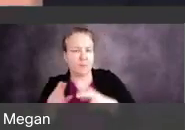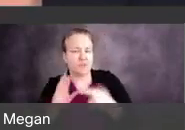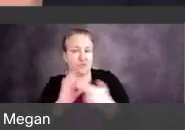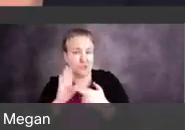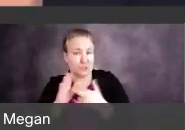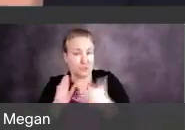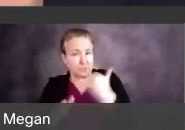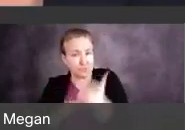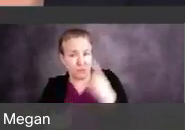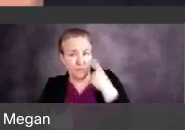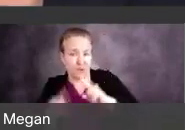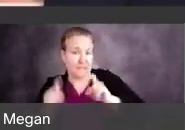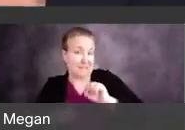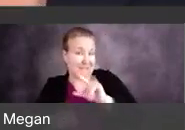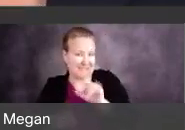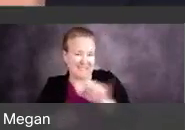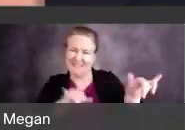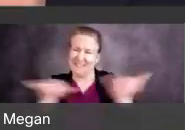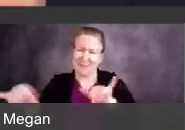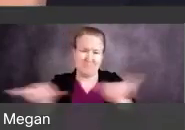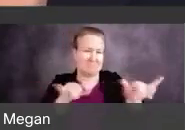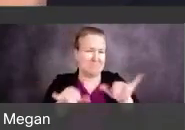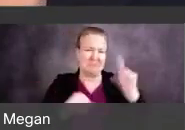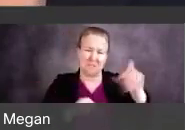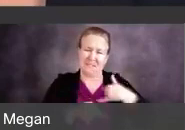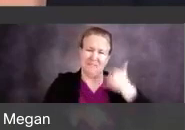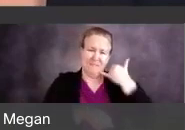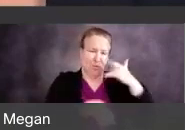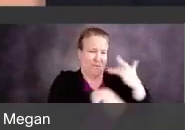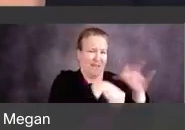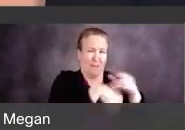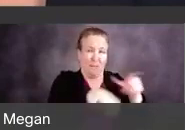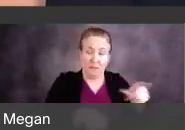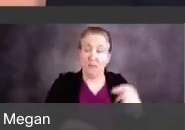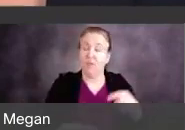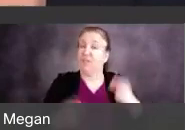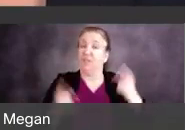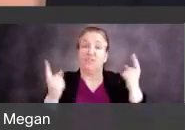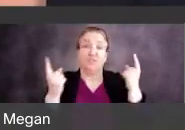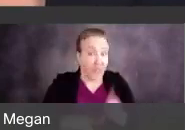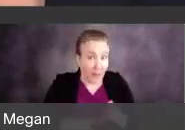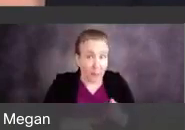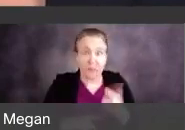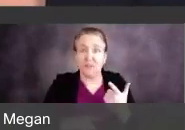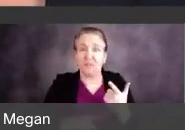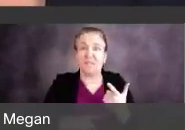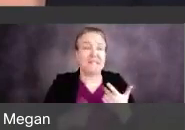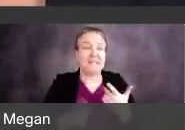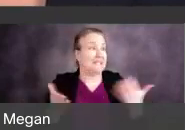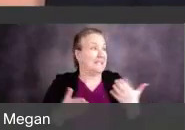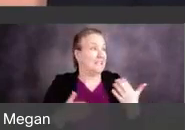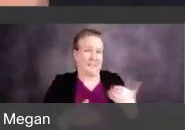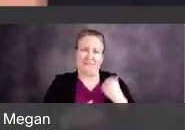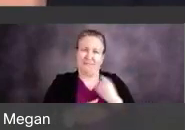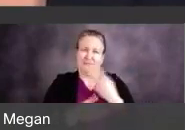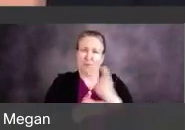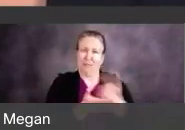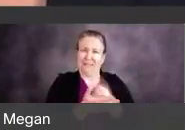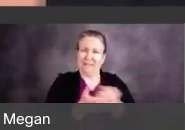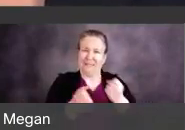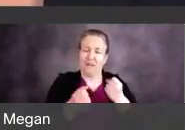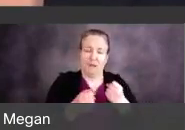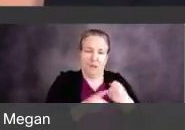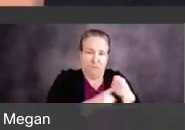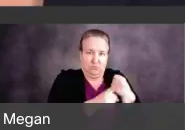telephone for our testing sites. And we've just had a lot happen quickly here in these last few weeks. And